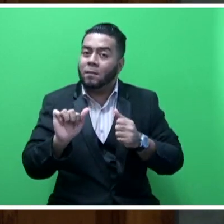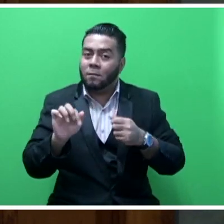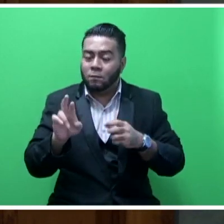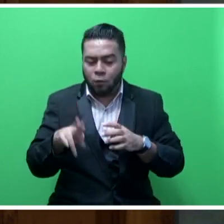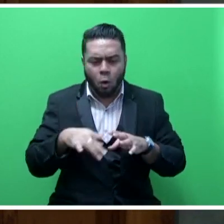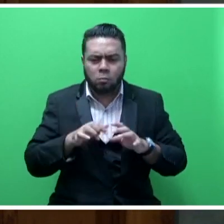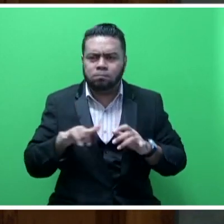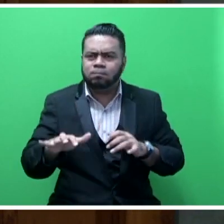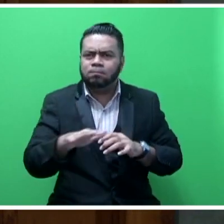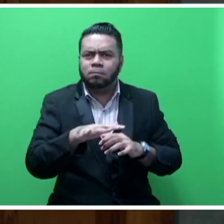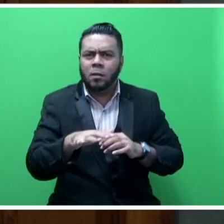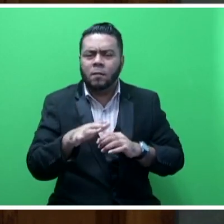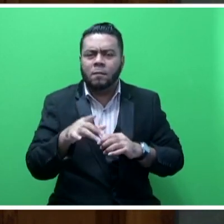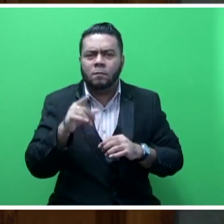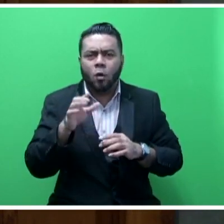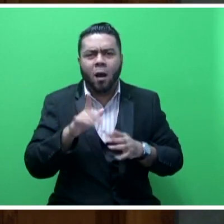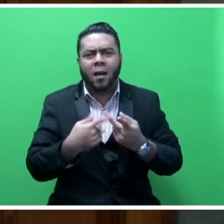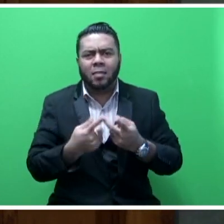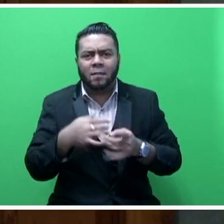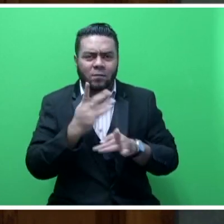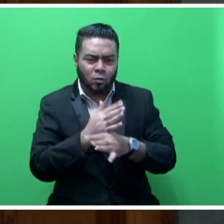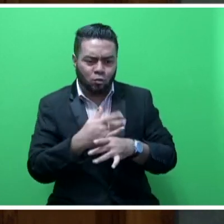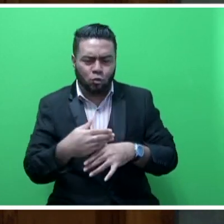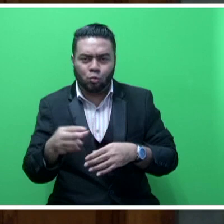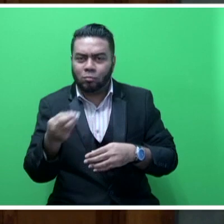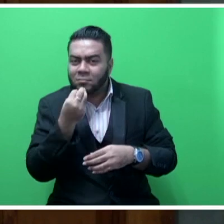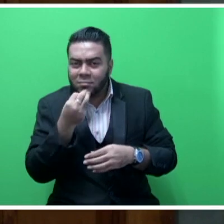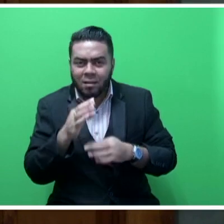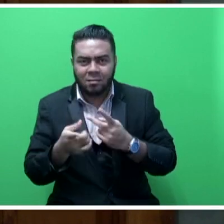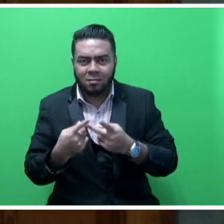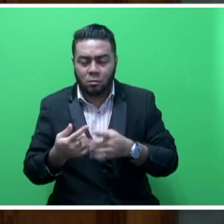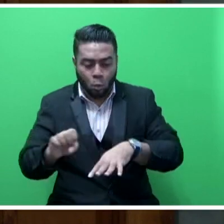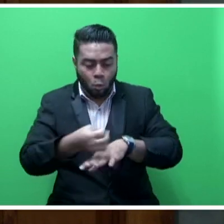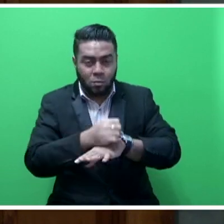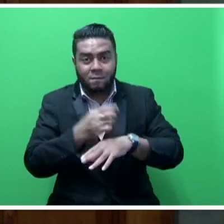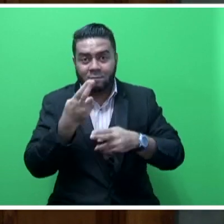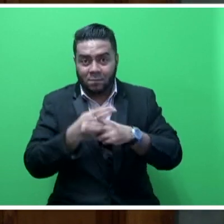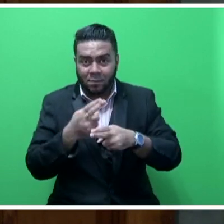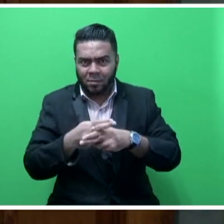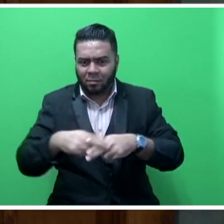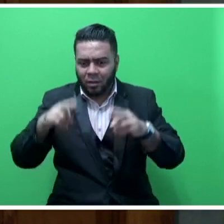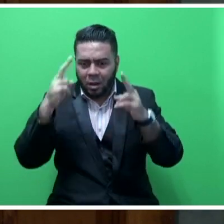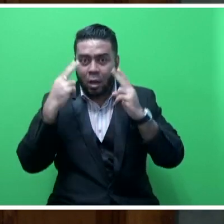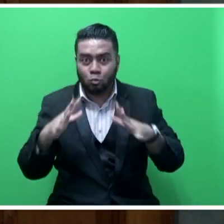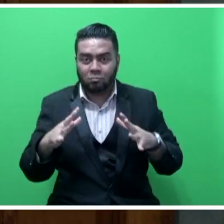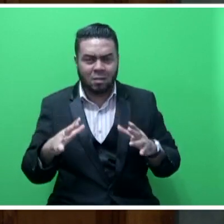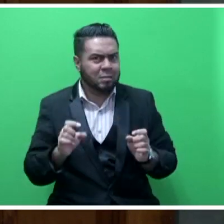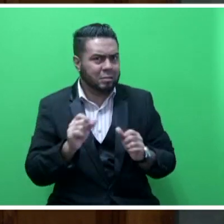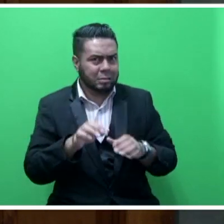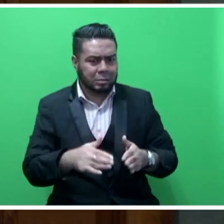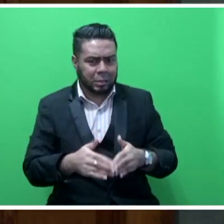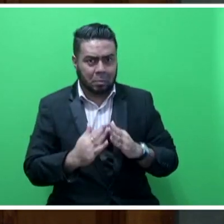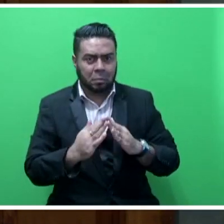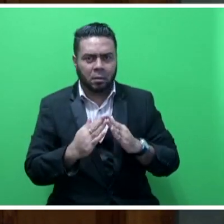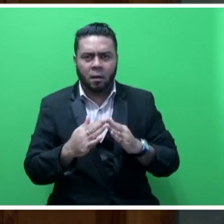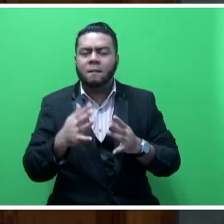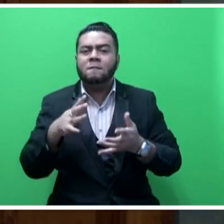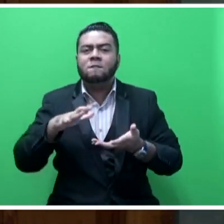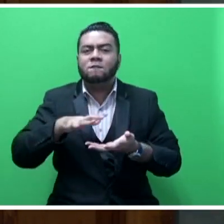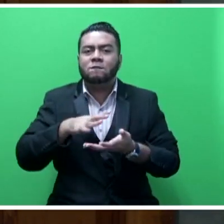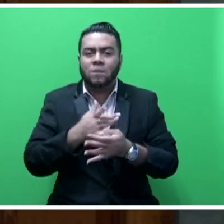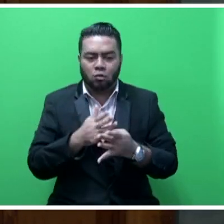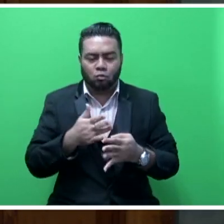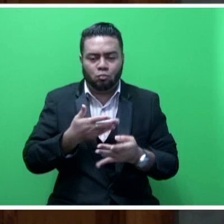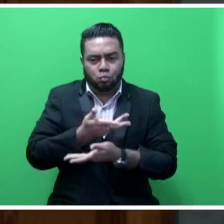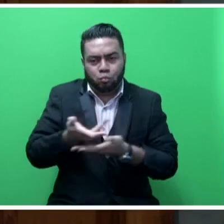for marine species, and since oceans farms have a natural setup, species